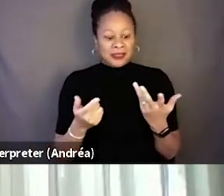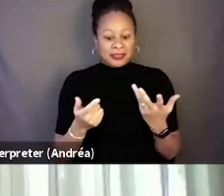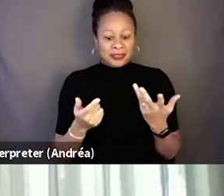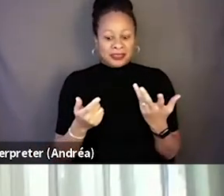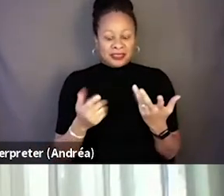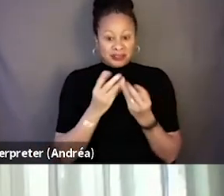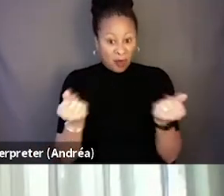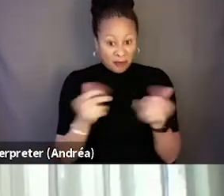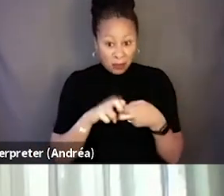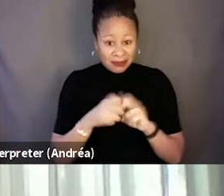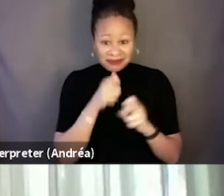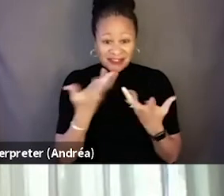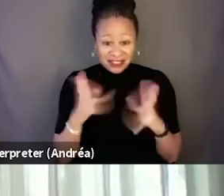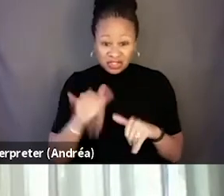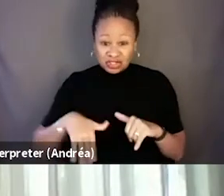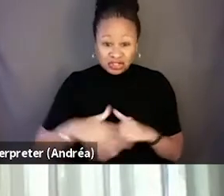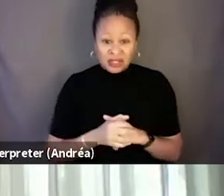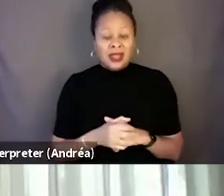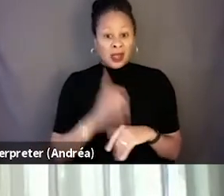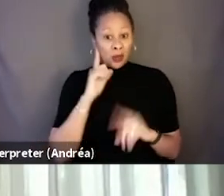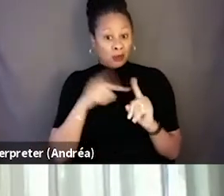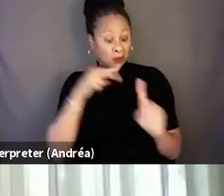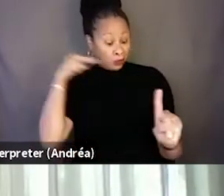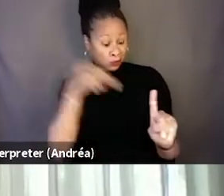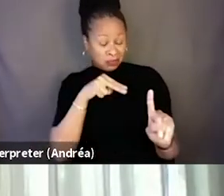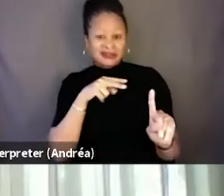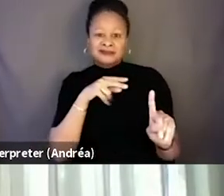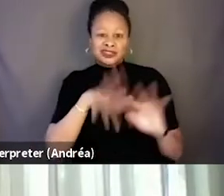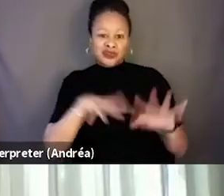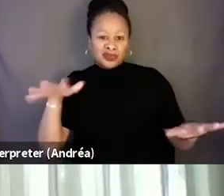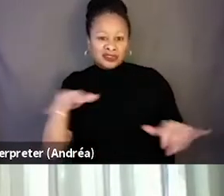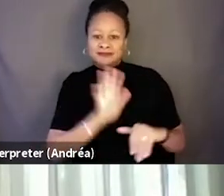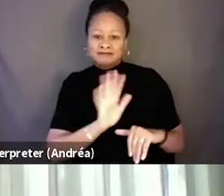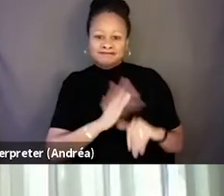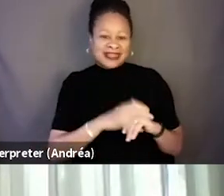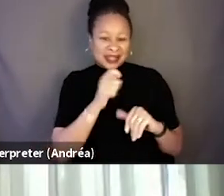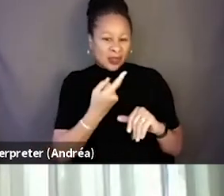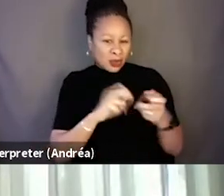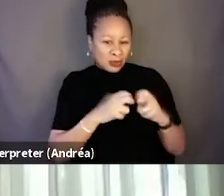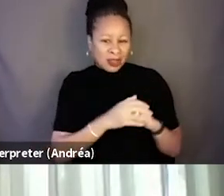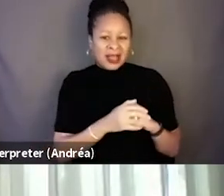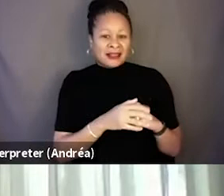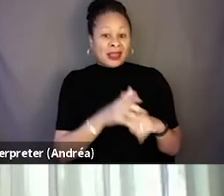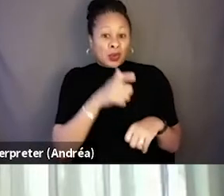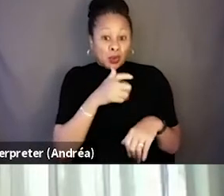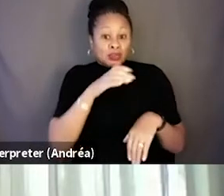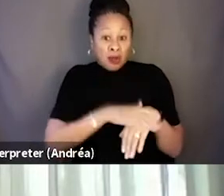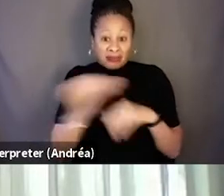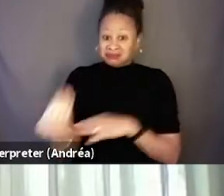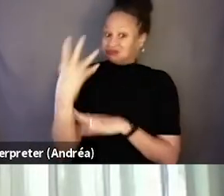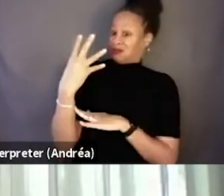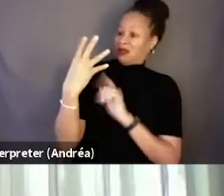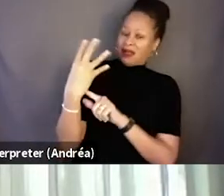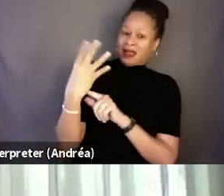when you look at that, it's not just a matter of diversity in terms of people who are on camera. I think in big cities and